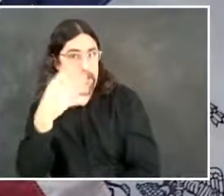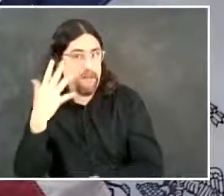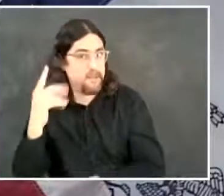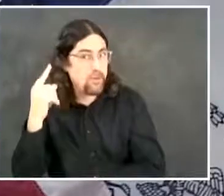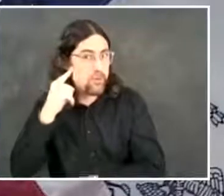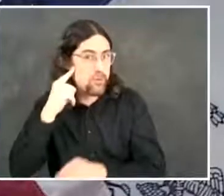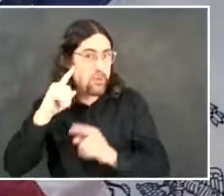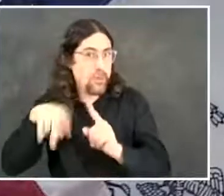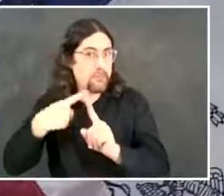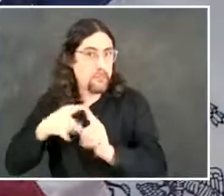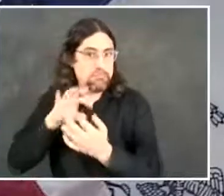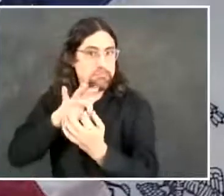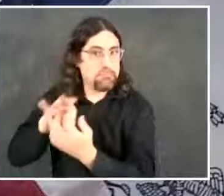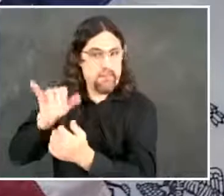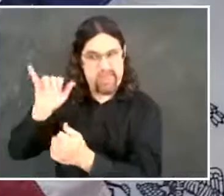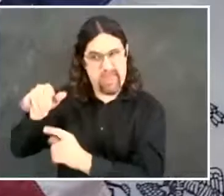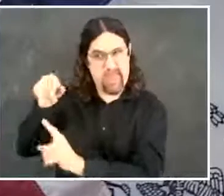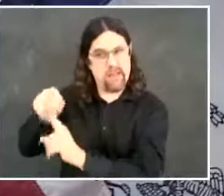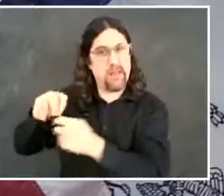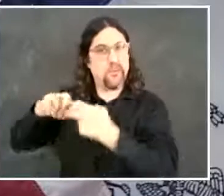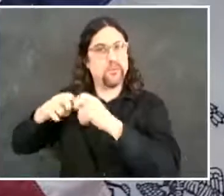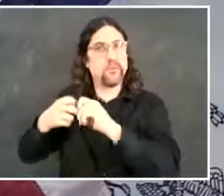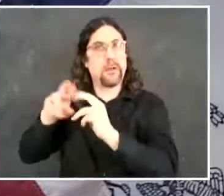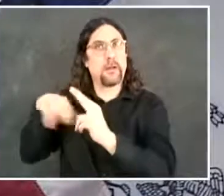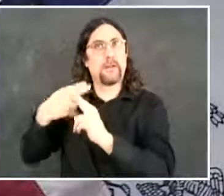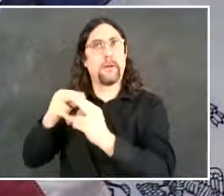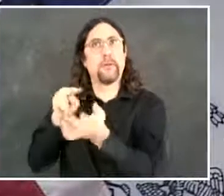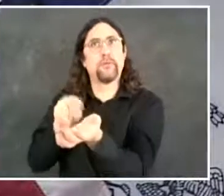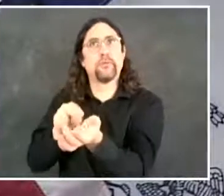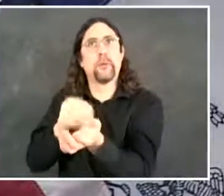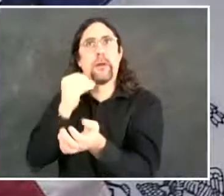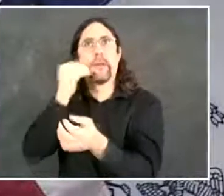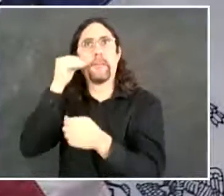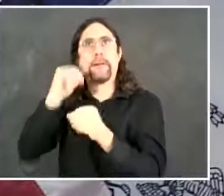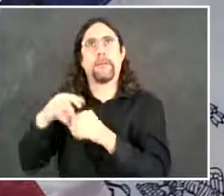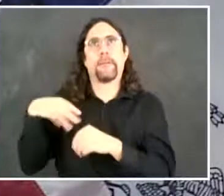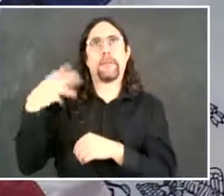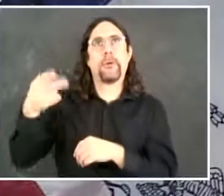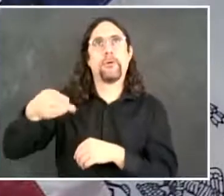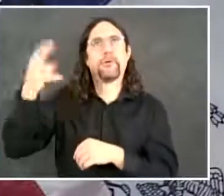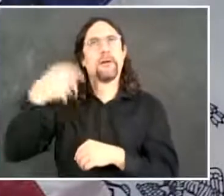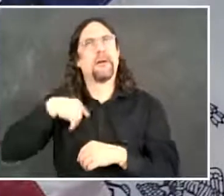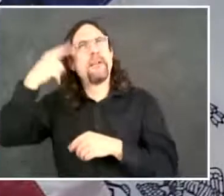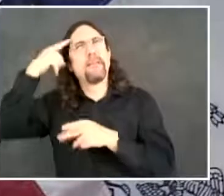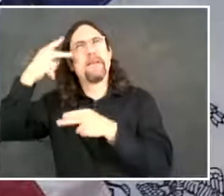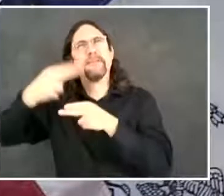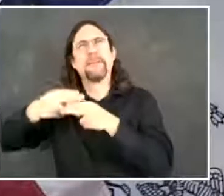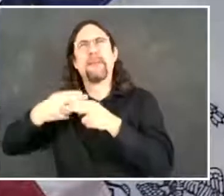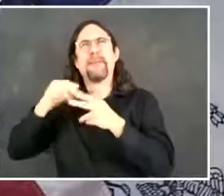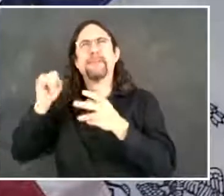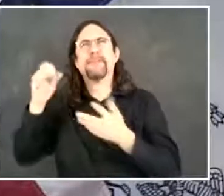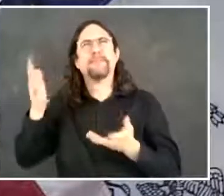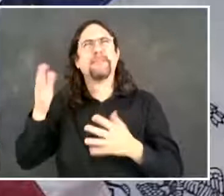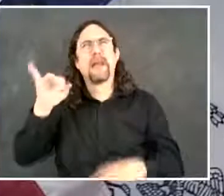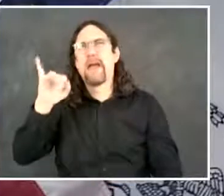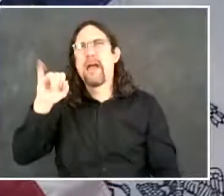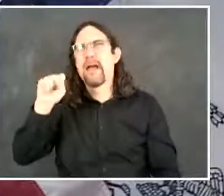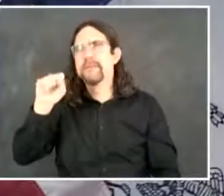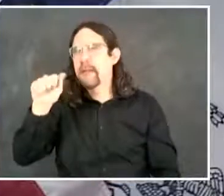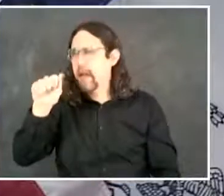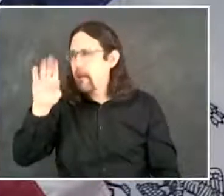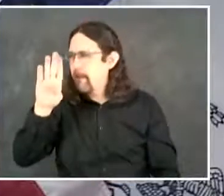I understand that you're going to be sending homeless individuals when the train shut down next week to safe havens. The question I have is, do you actually have